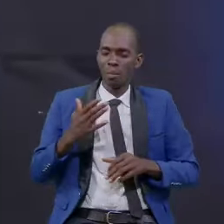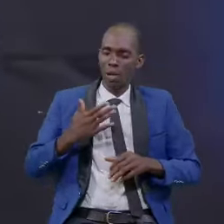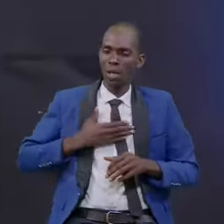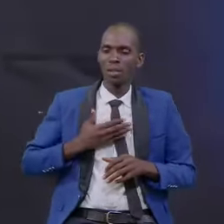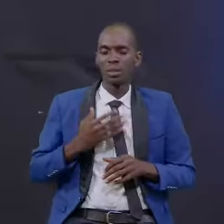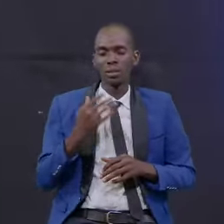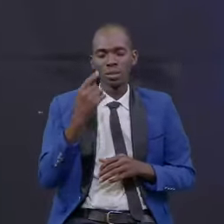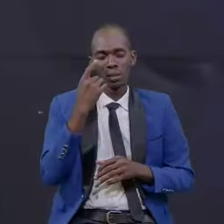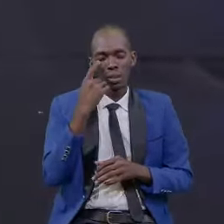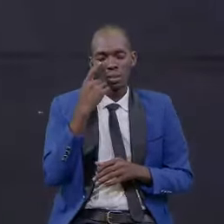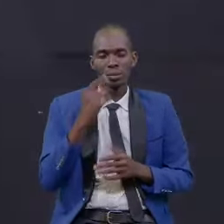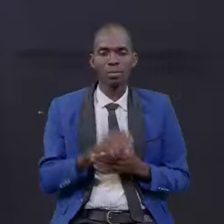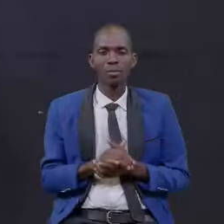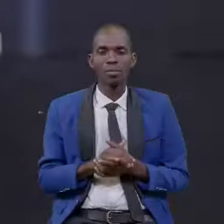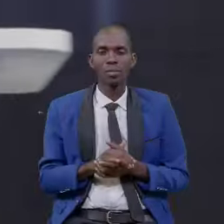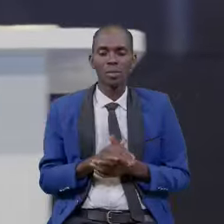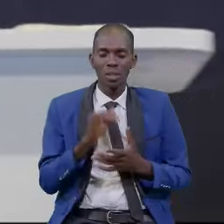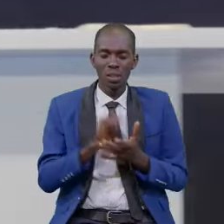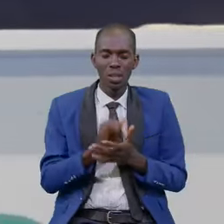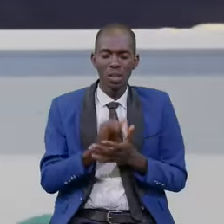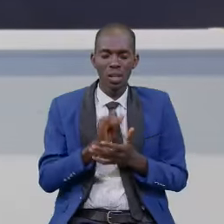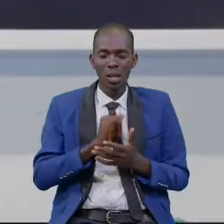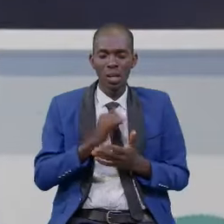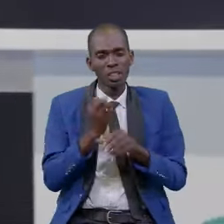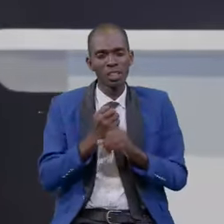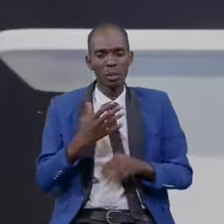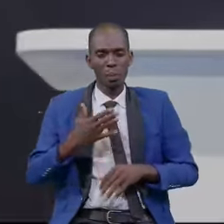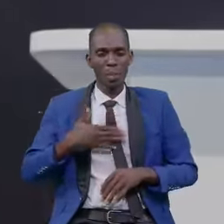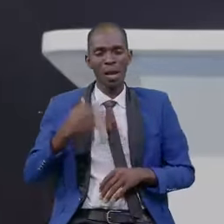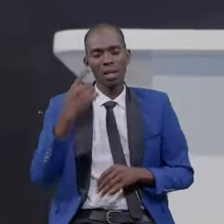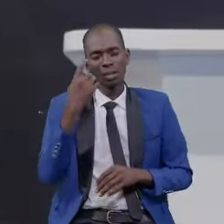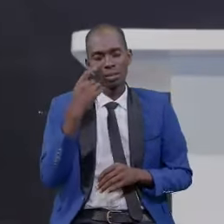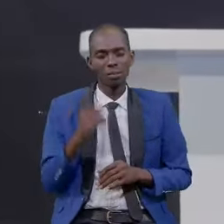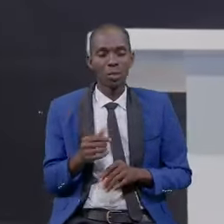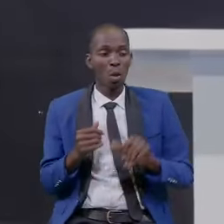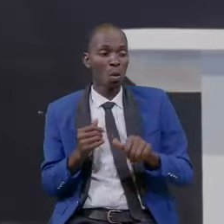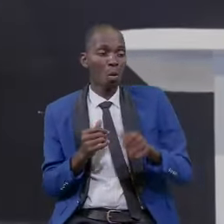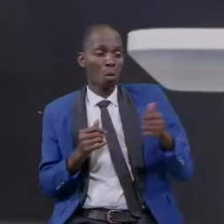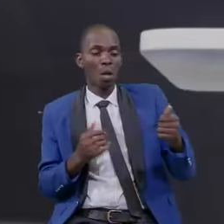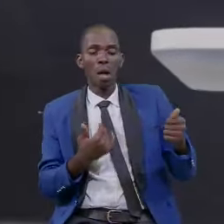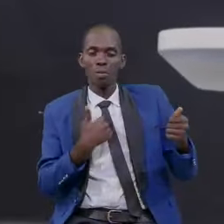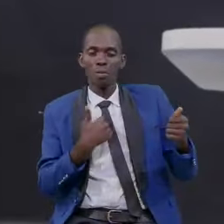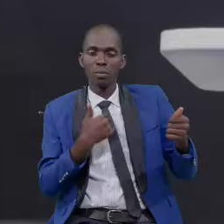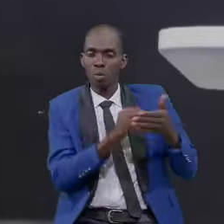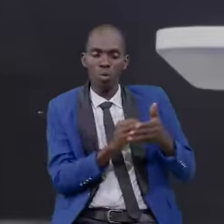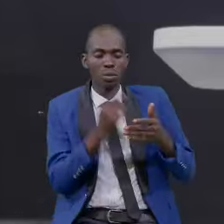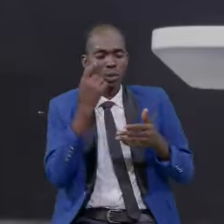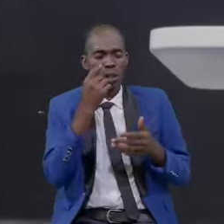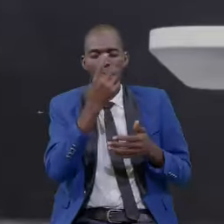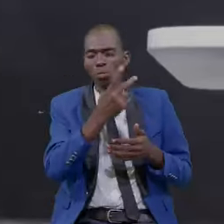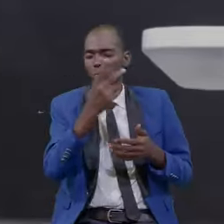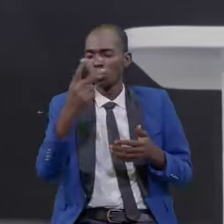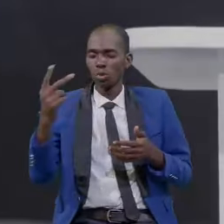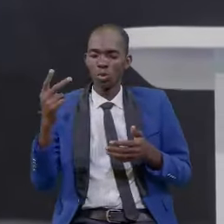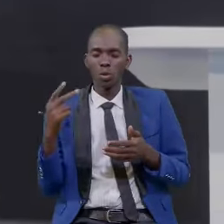sight. My sight. Other people have their sight, and they see.